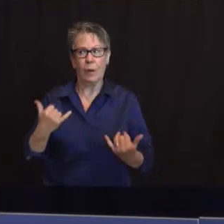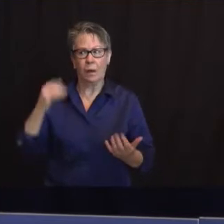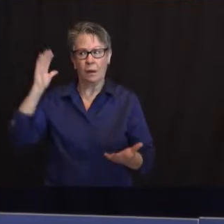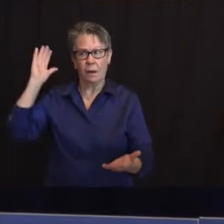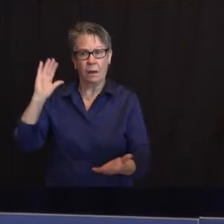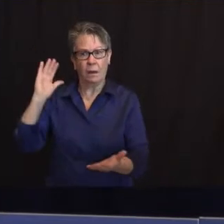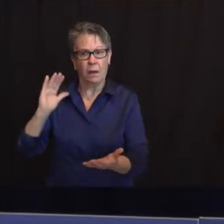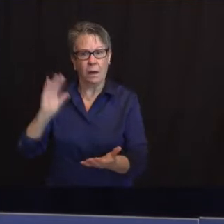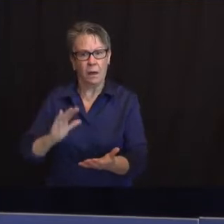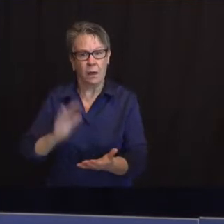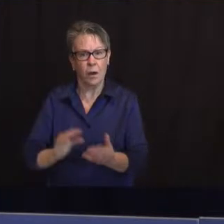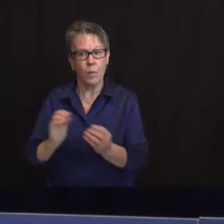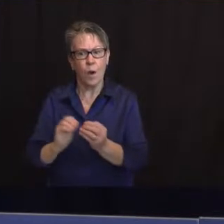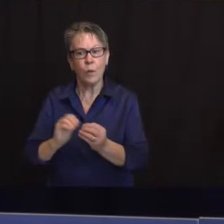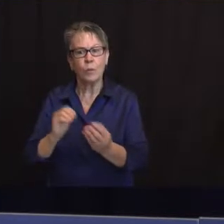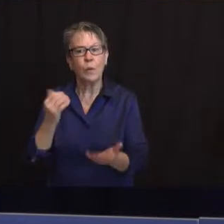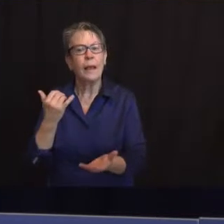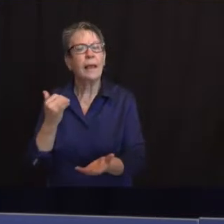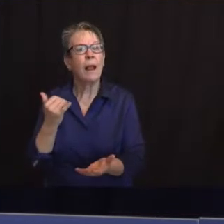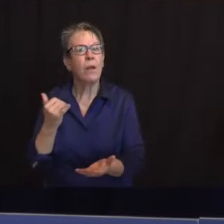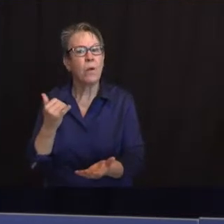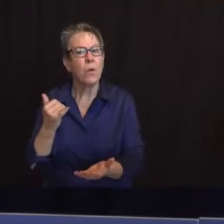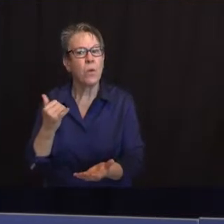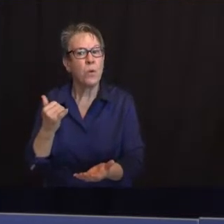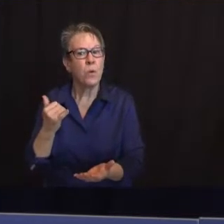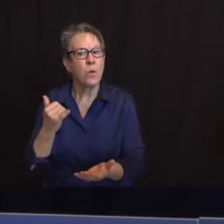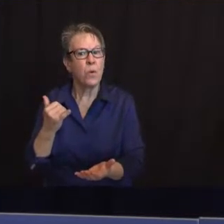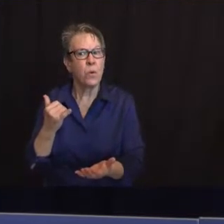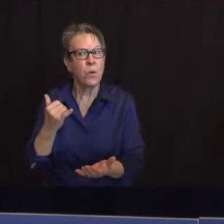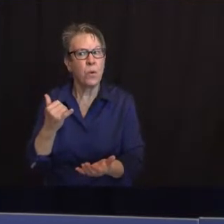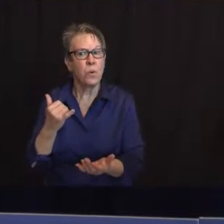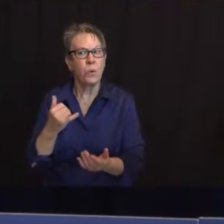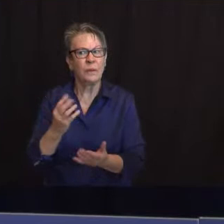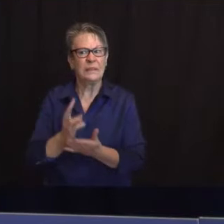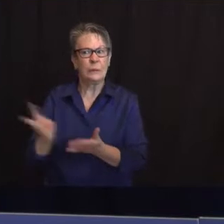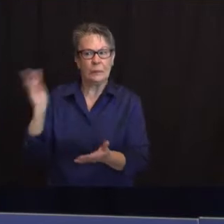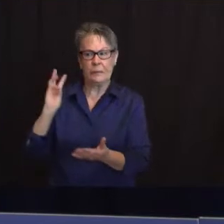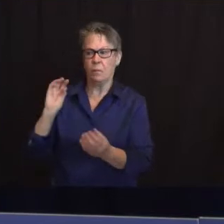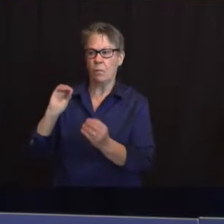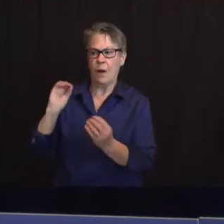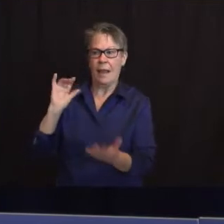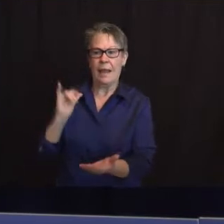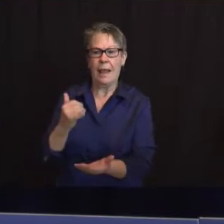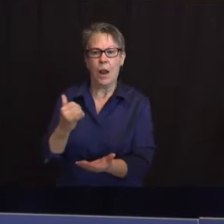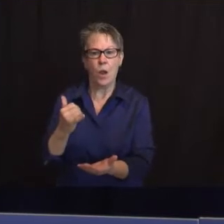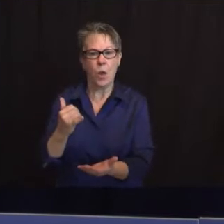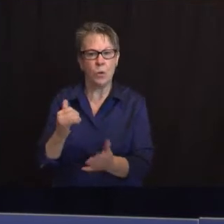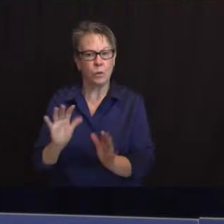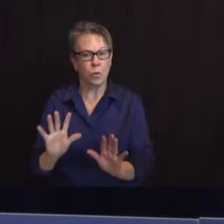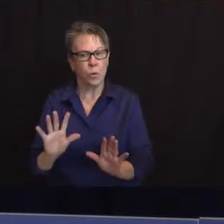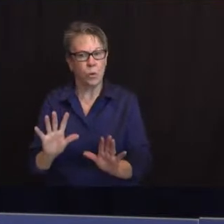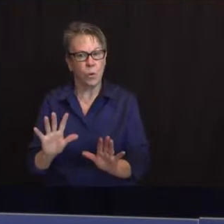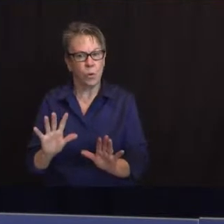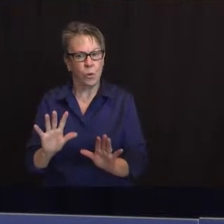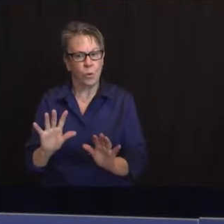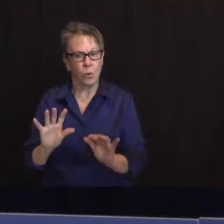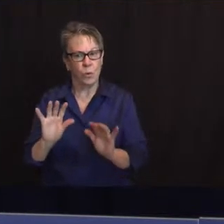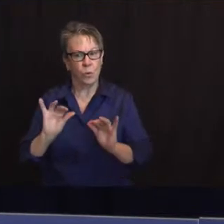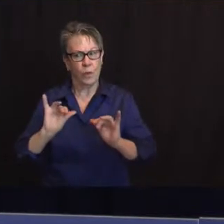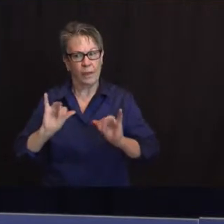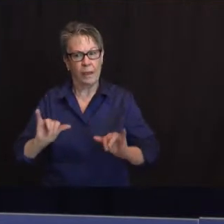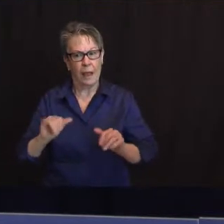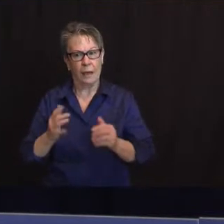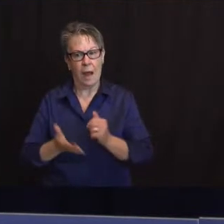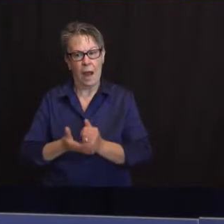and 6 weeks ago. So we do rely on the Cali scores, but they are used as a guide for the Department of Human Services, who